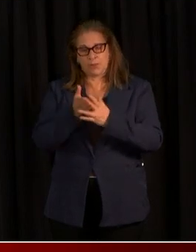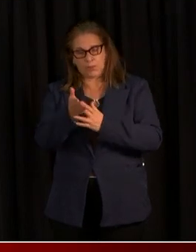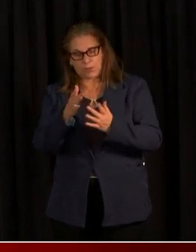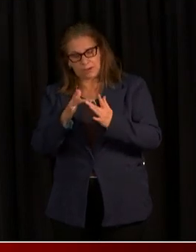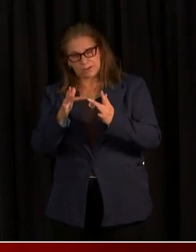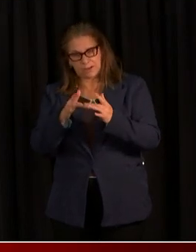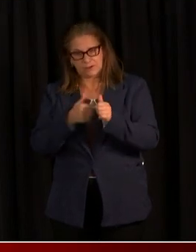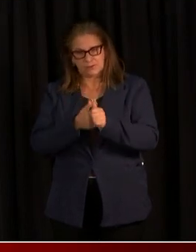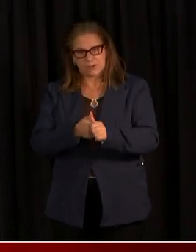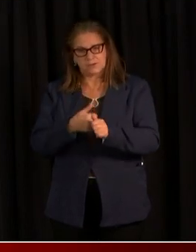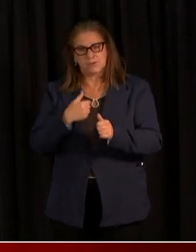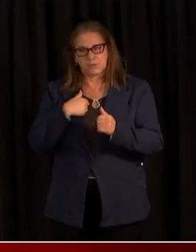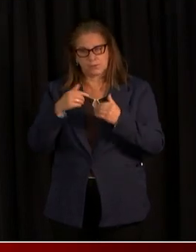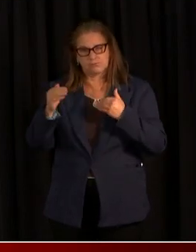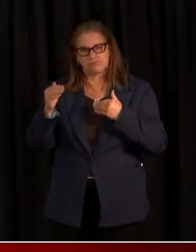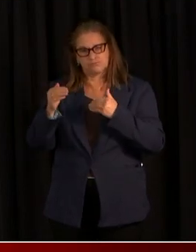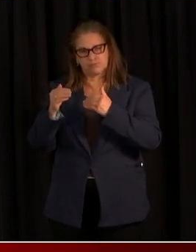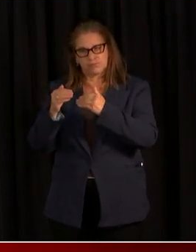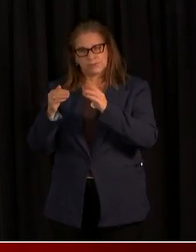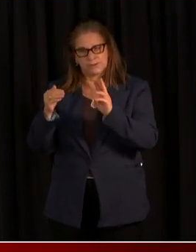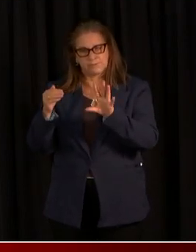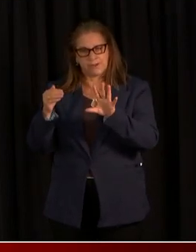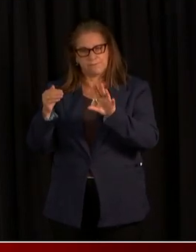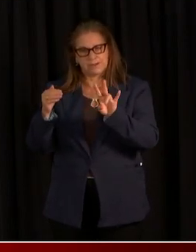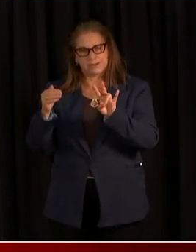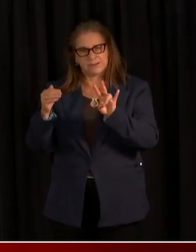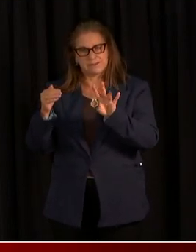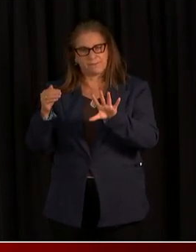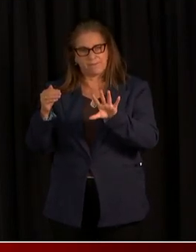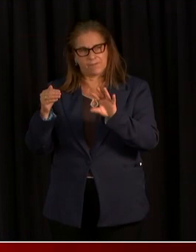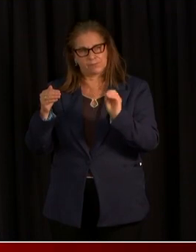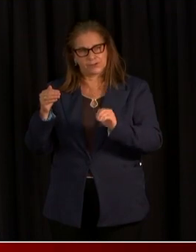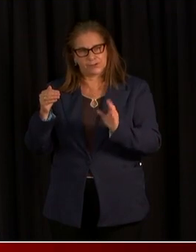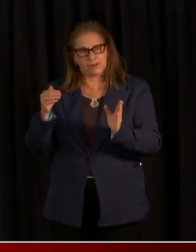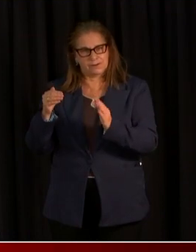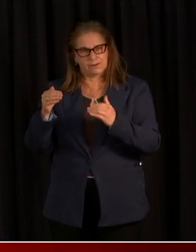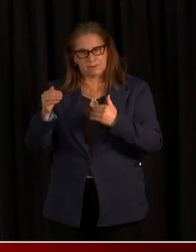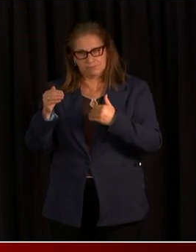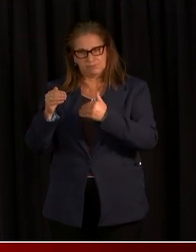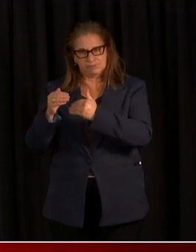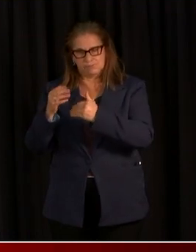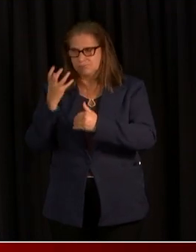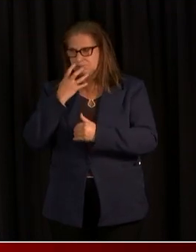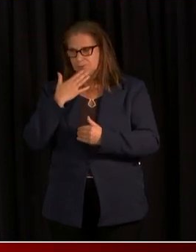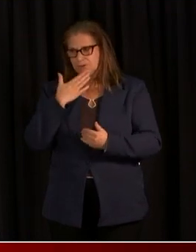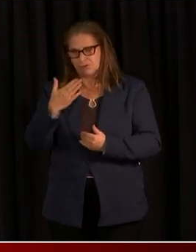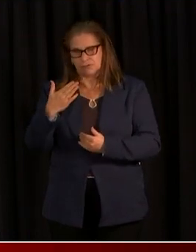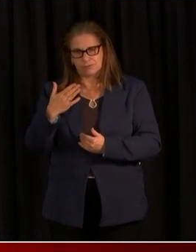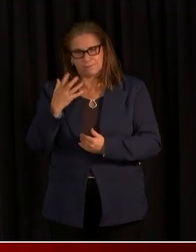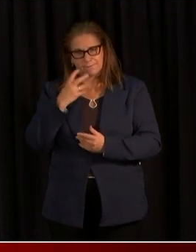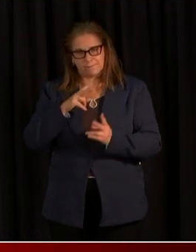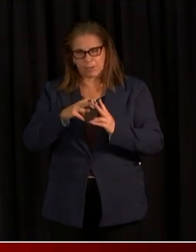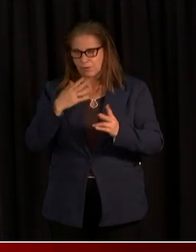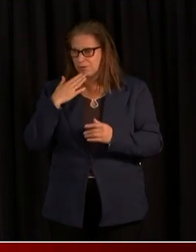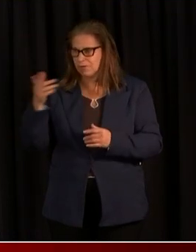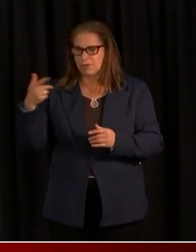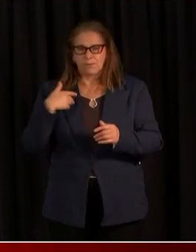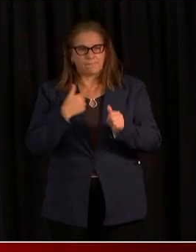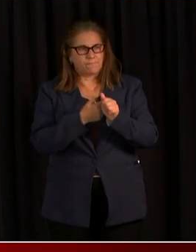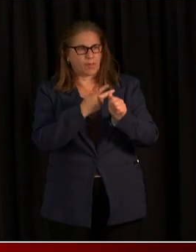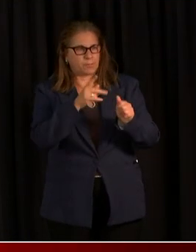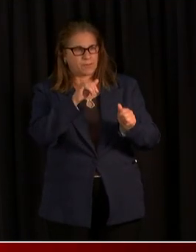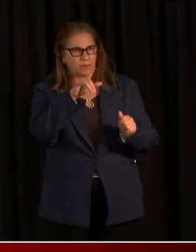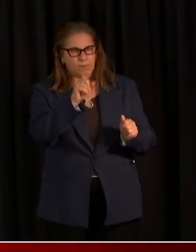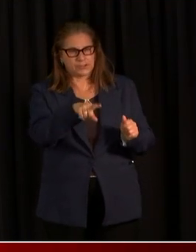interviews, because some folks just simply cannot participate because of their health status. Can I also ask about this rise in